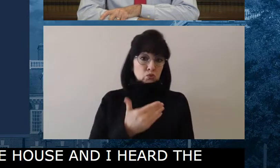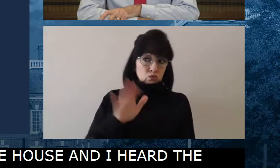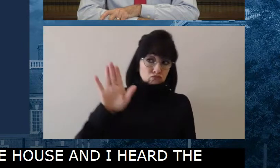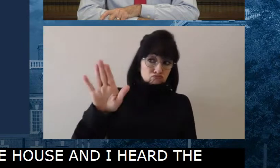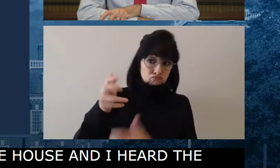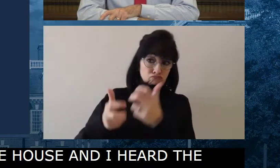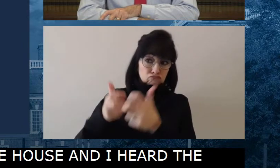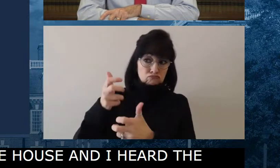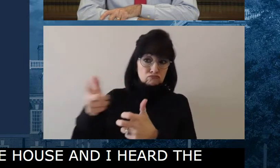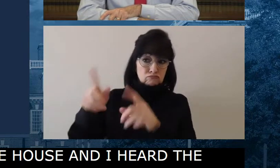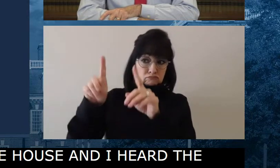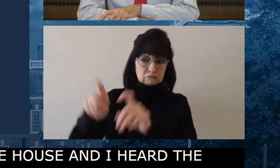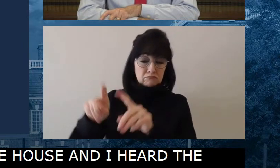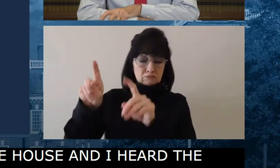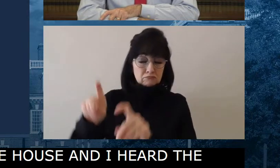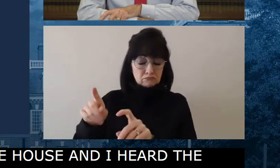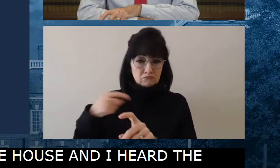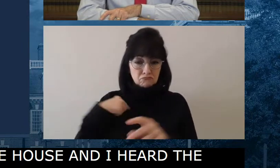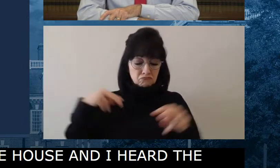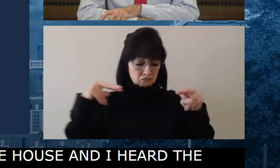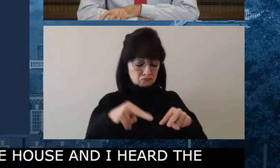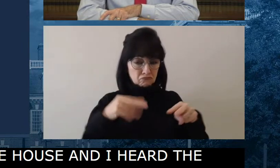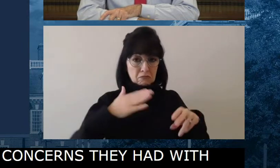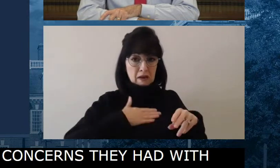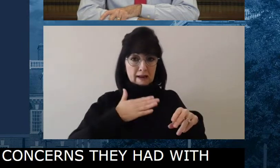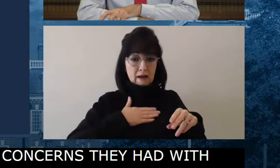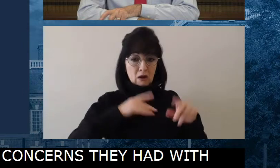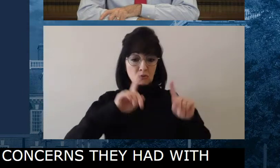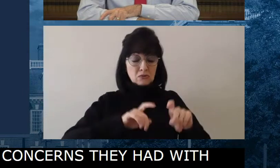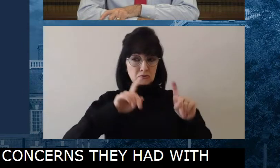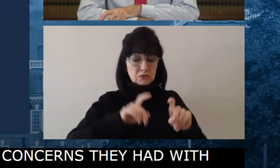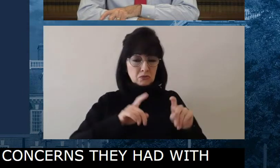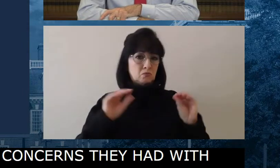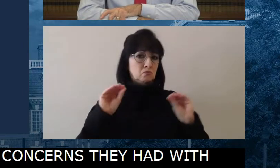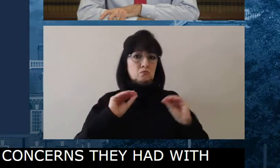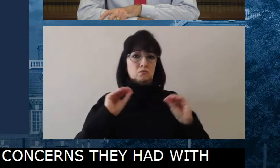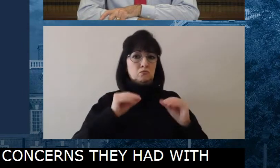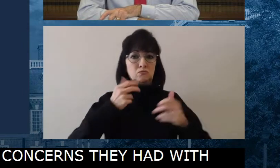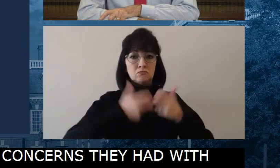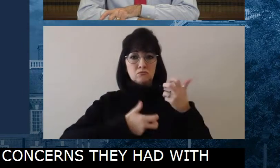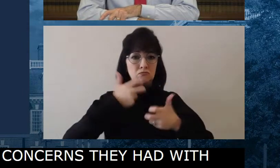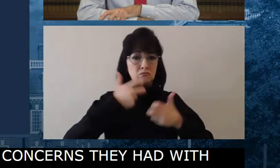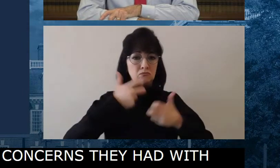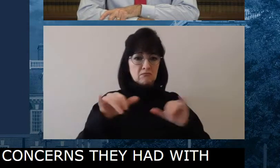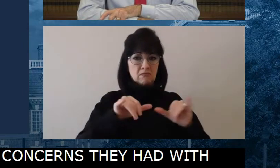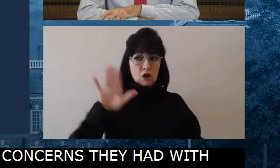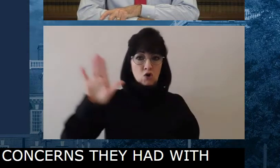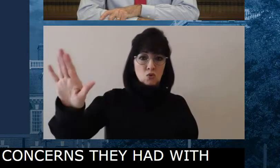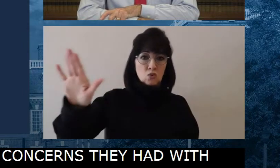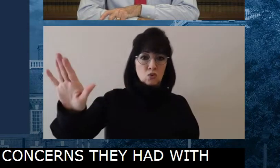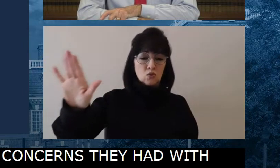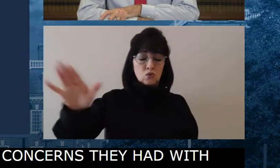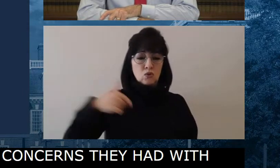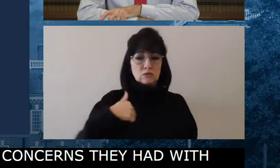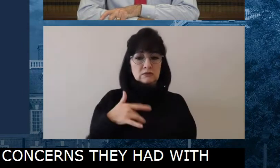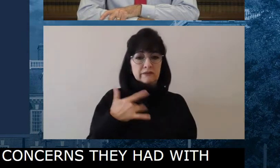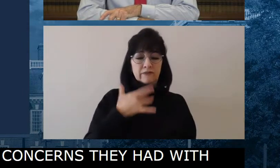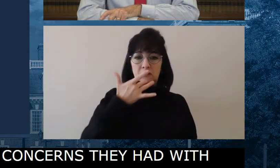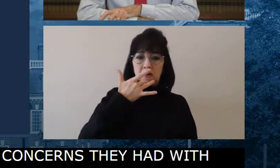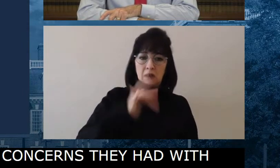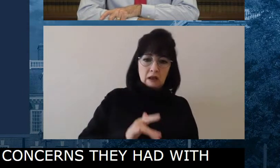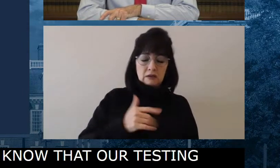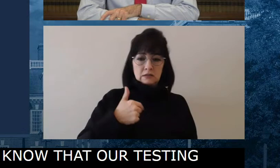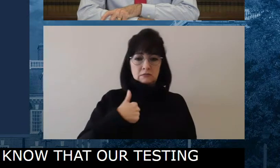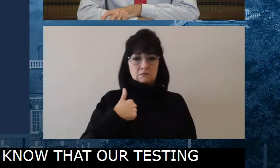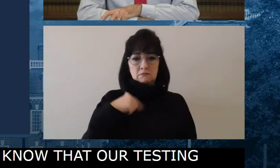strong, continues to put up big numbers so that we know where the spread of the virus is here in our state. And